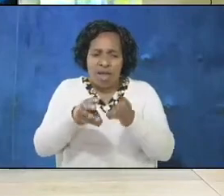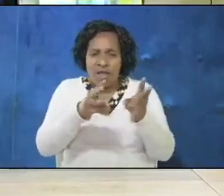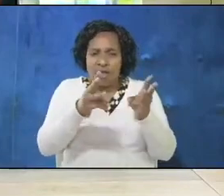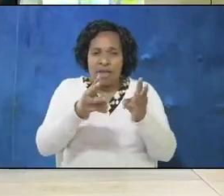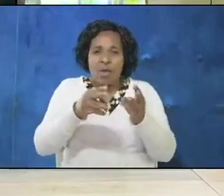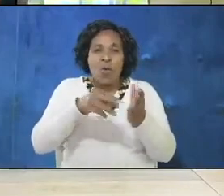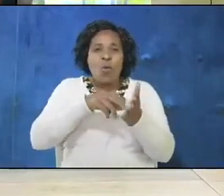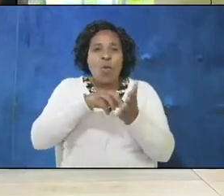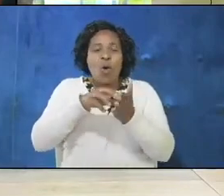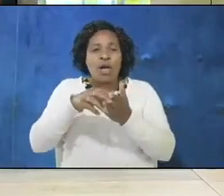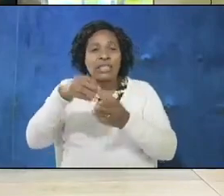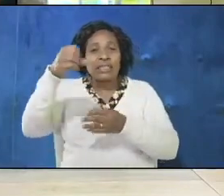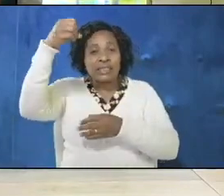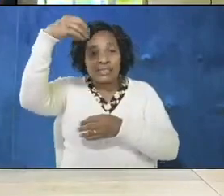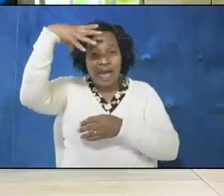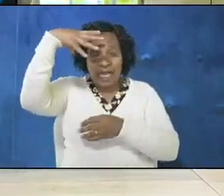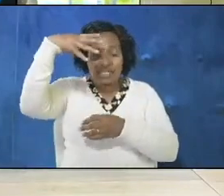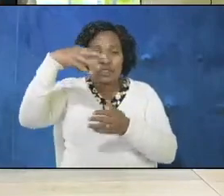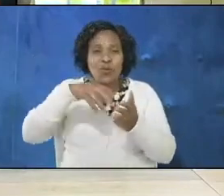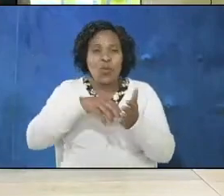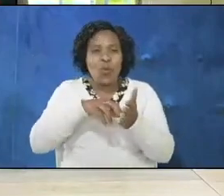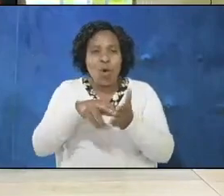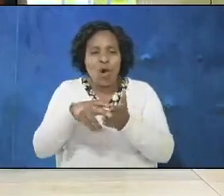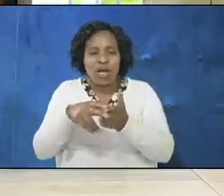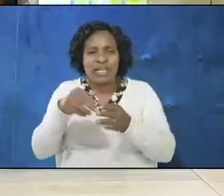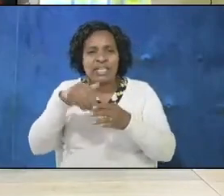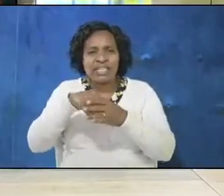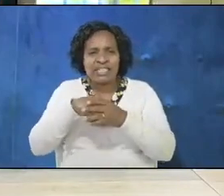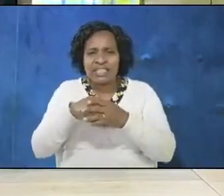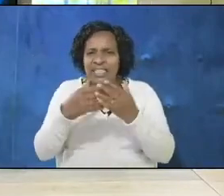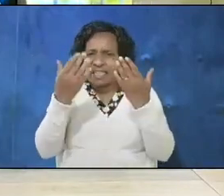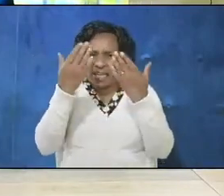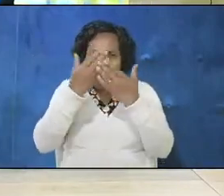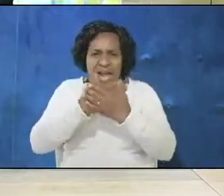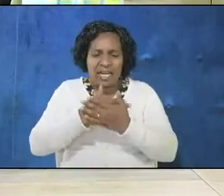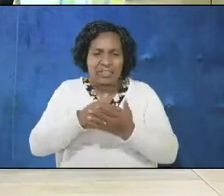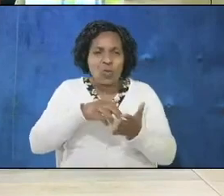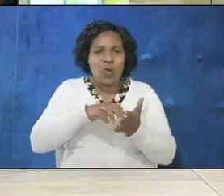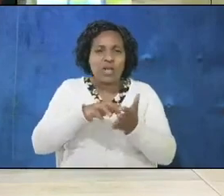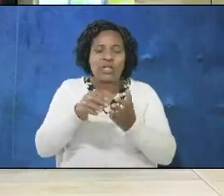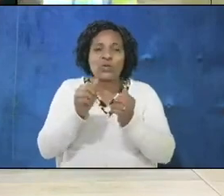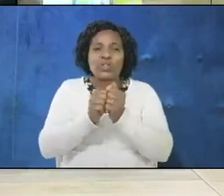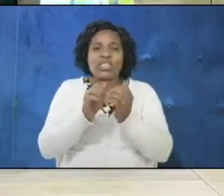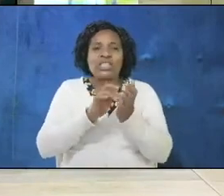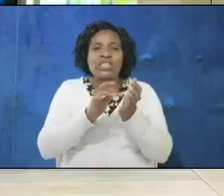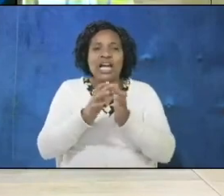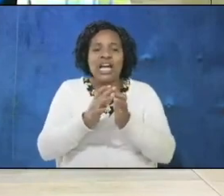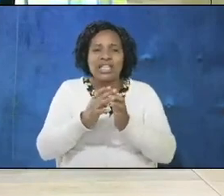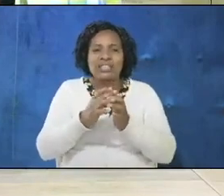Walking in the sunlight, walking in the shadows, walking with Jesus